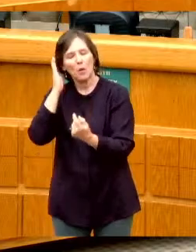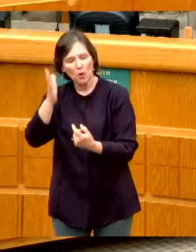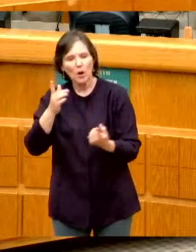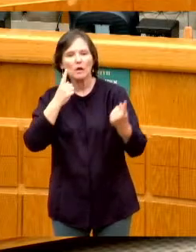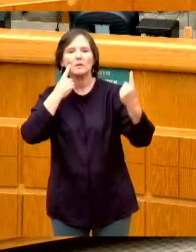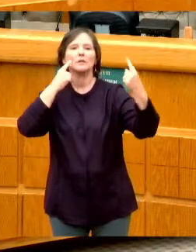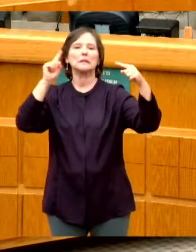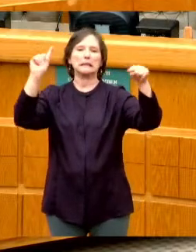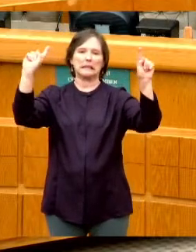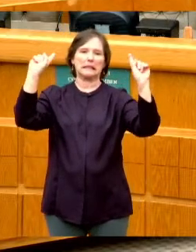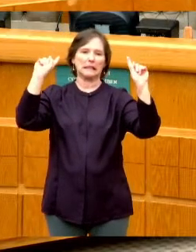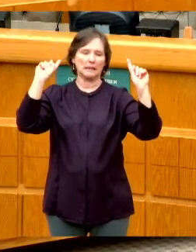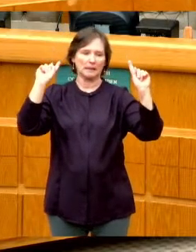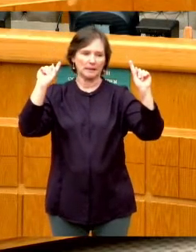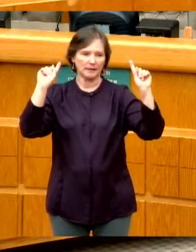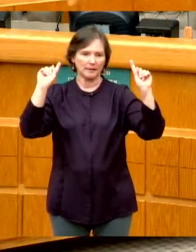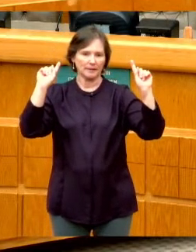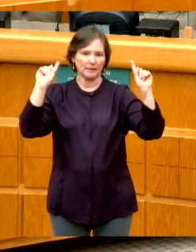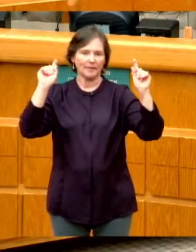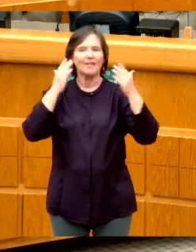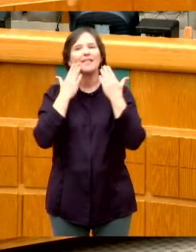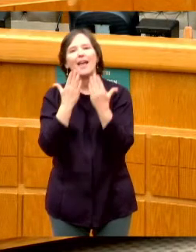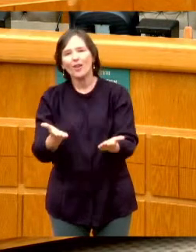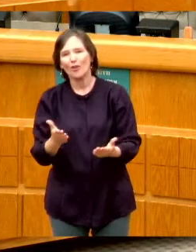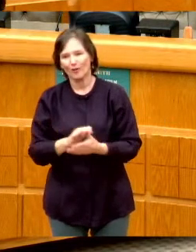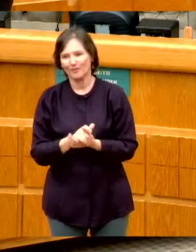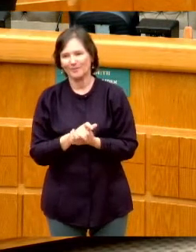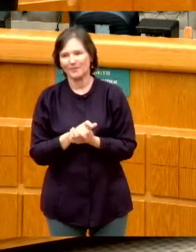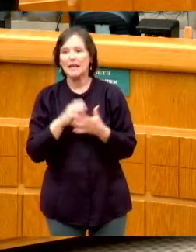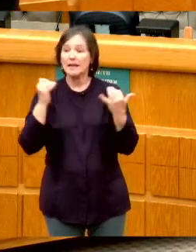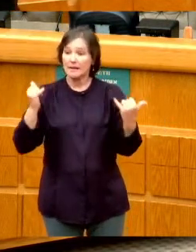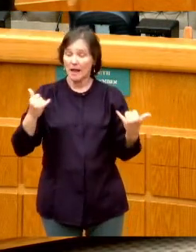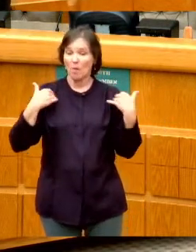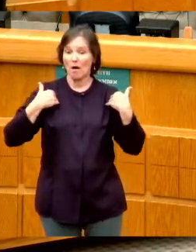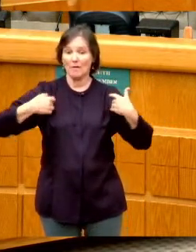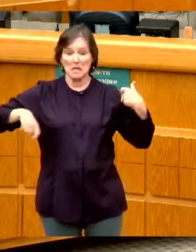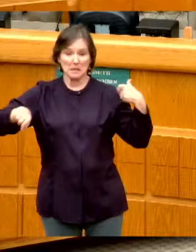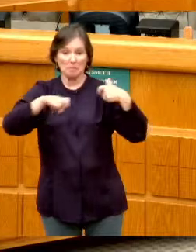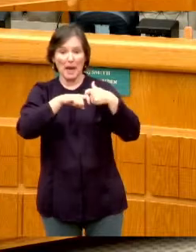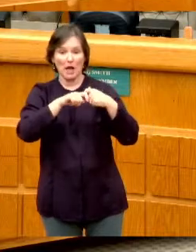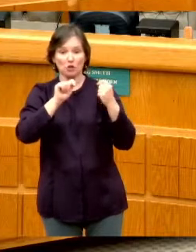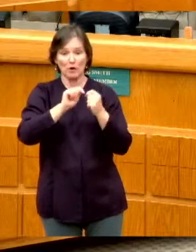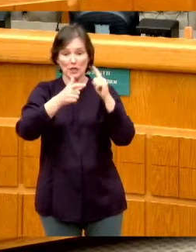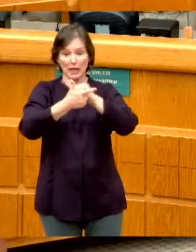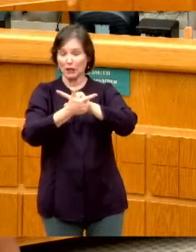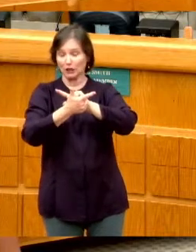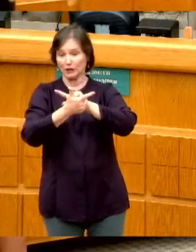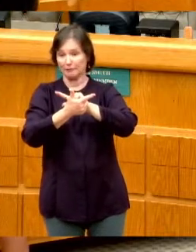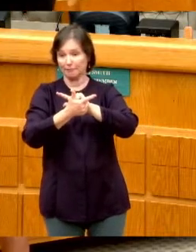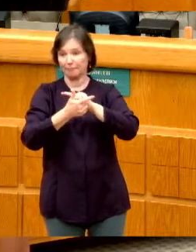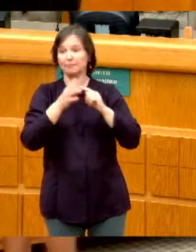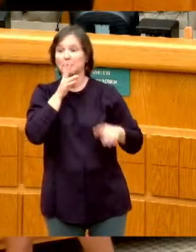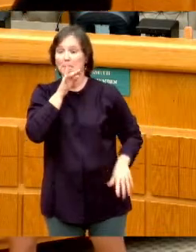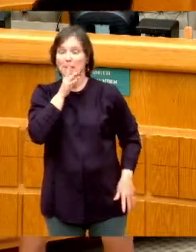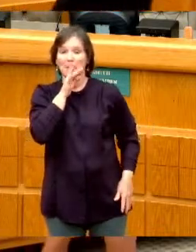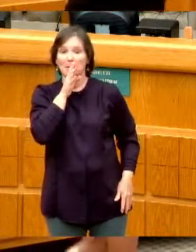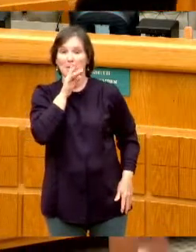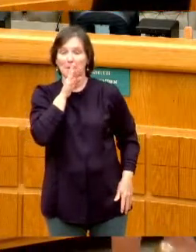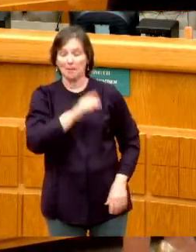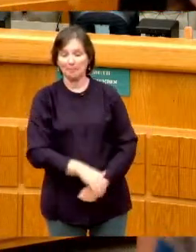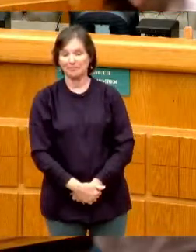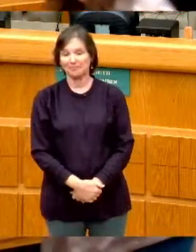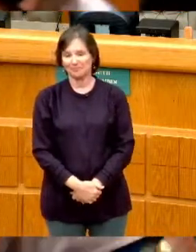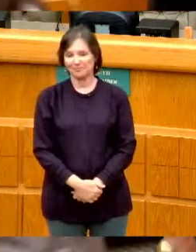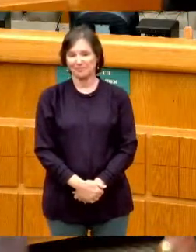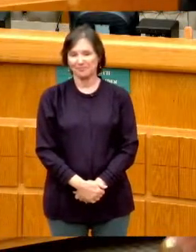you. Debido al clima severo, no pudimos administrar vacunas durante la semana pasada, pero esta semana vamos a intentar